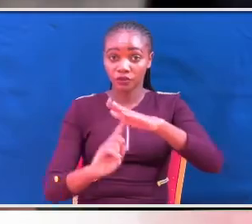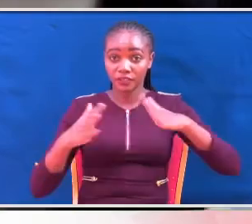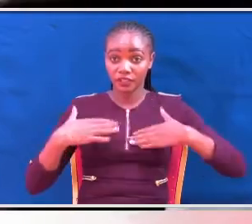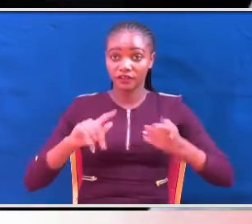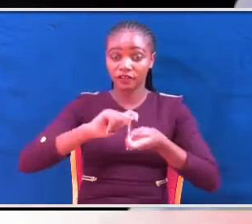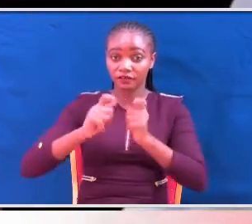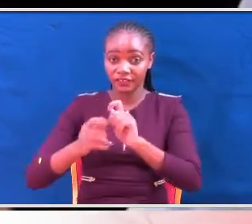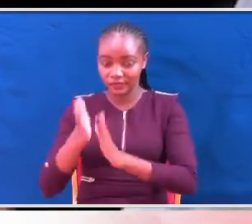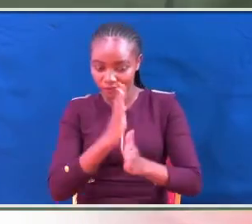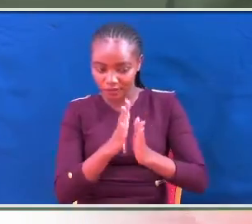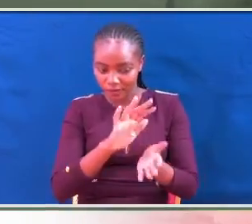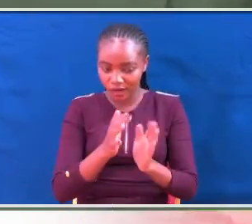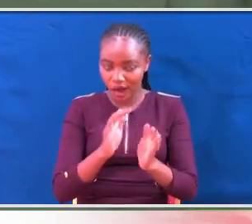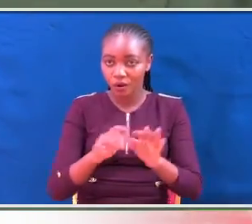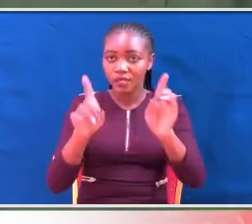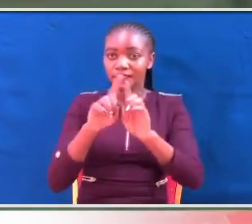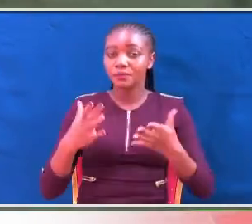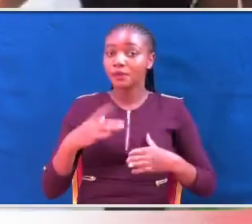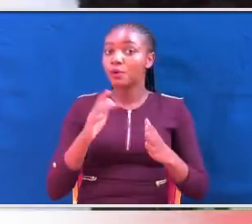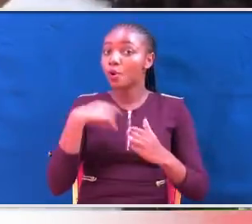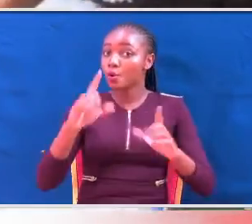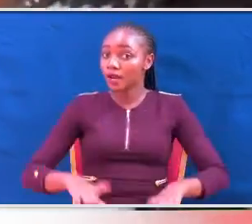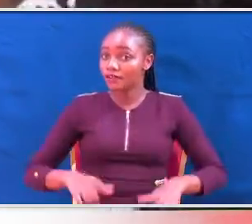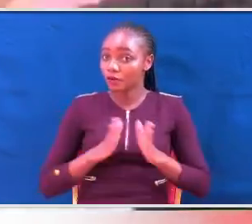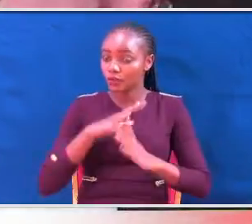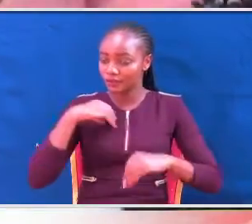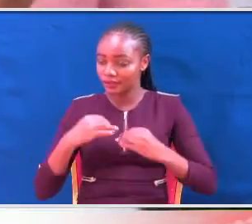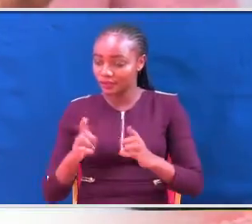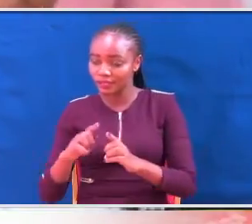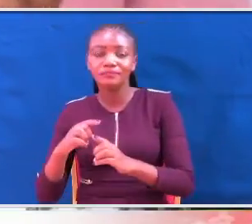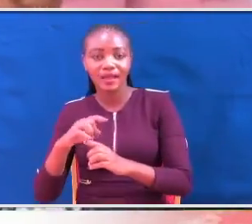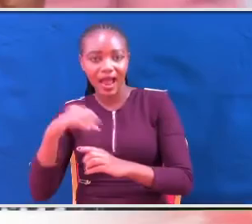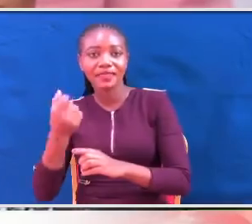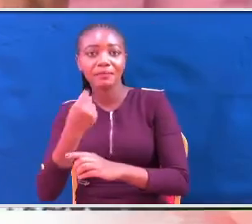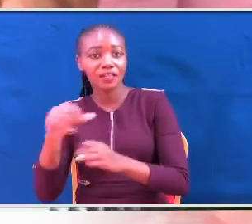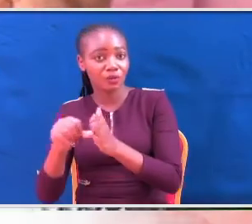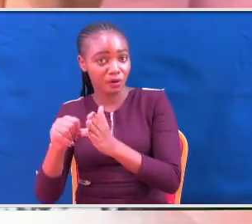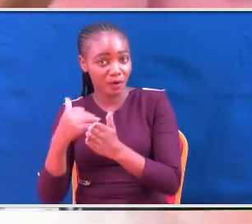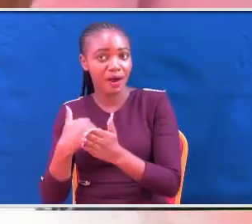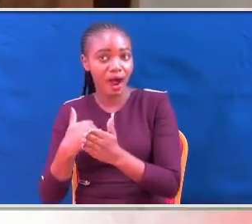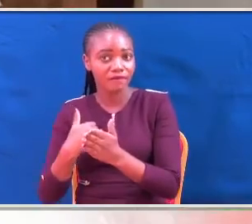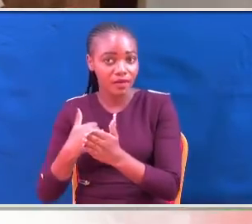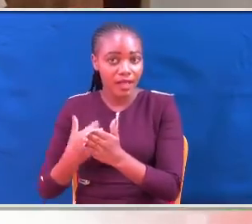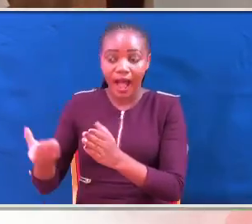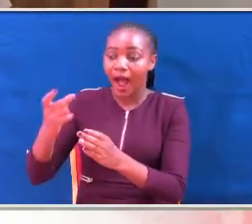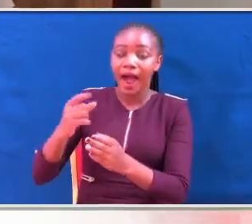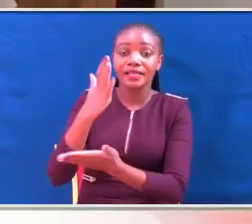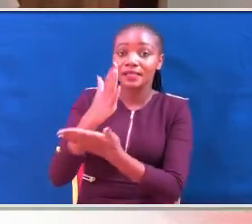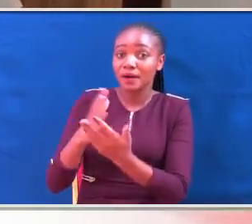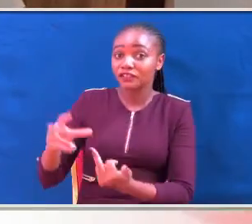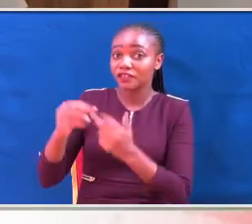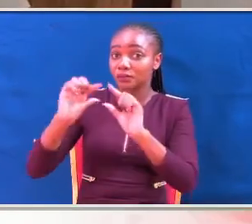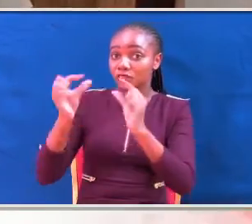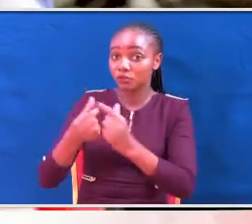the deployment plan, with those living with disability and underlying conditions now being part of the priority groups in the